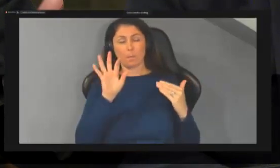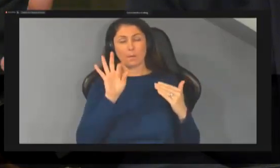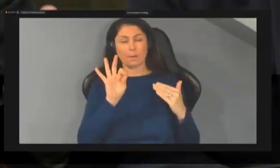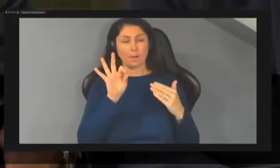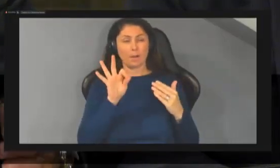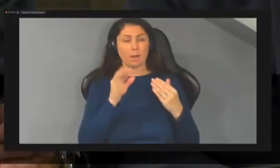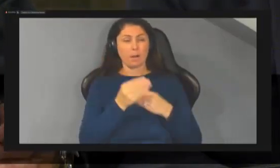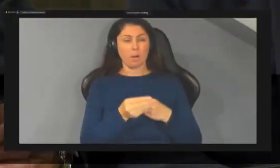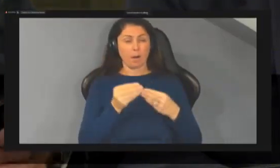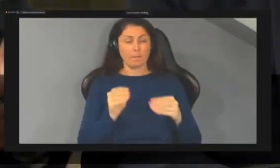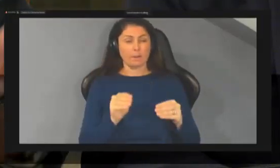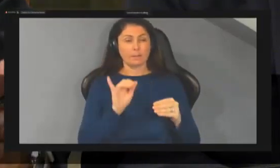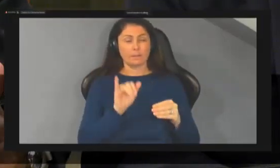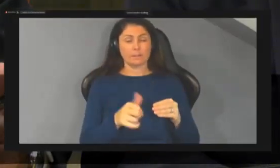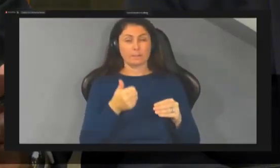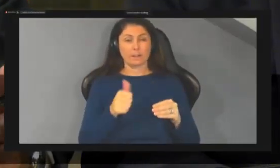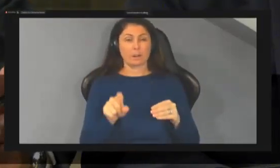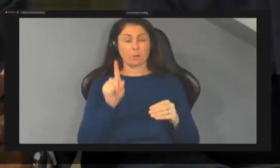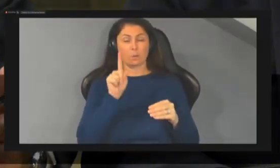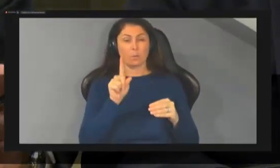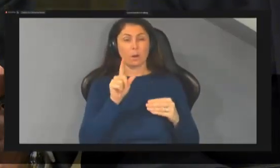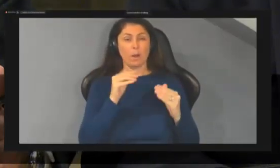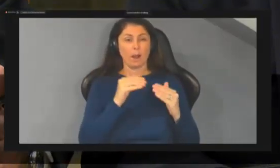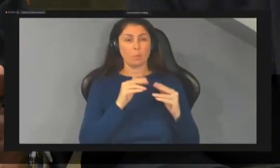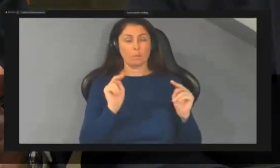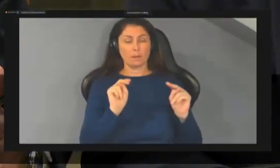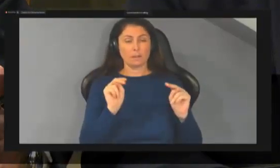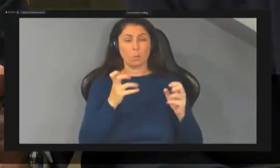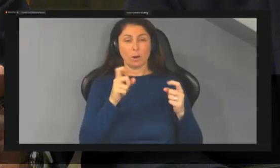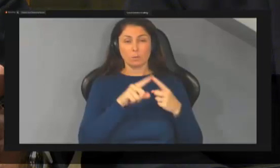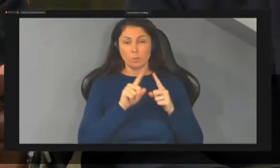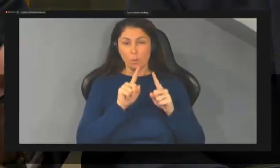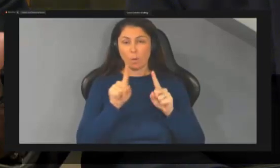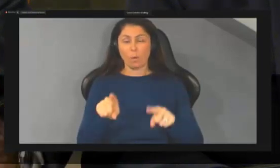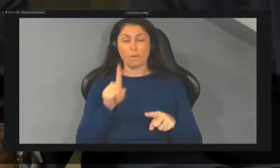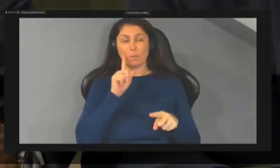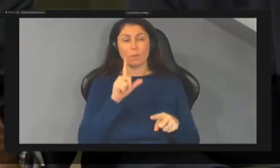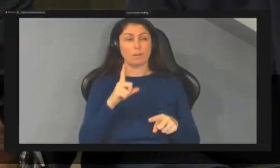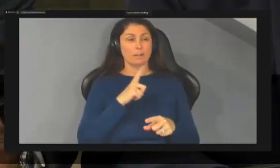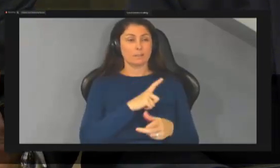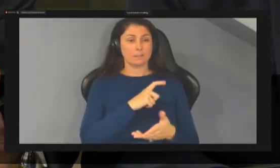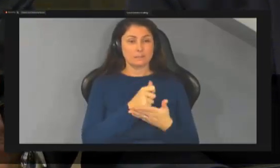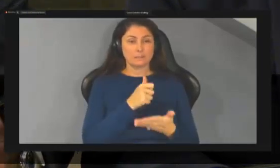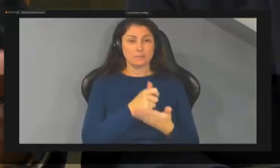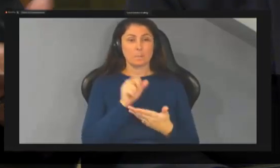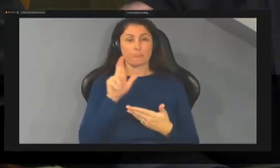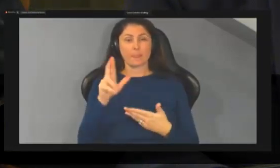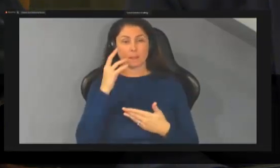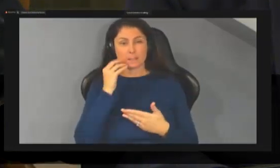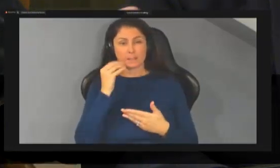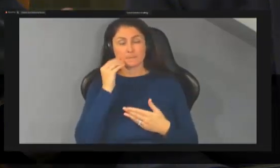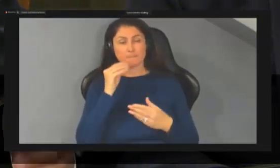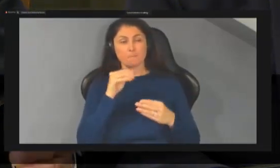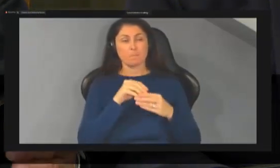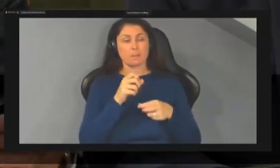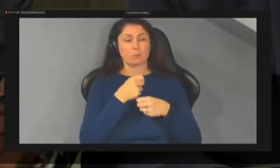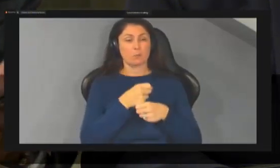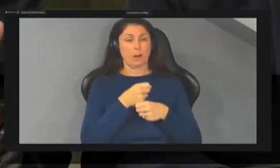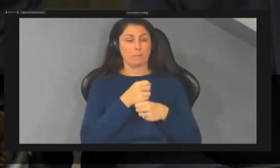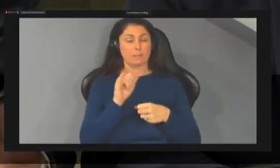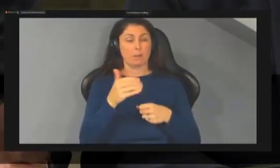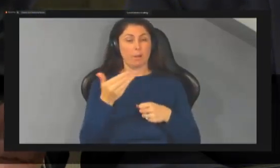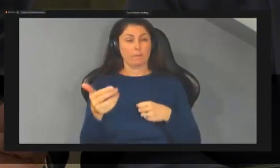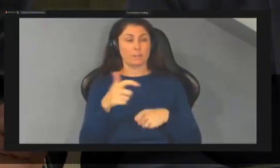distributed, that if anyone wishes to go to them for legislative assistance or experience in crafting, is oftentimes,